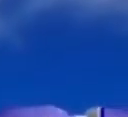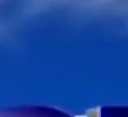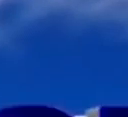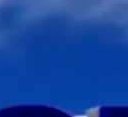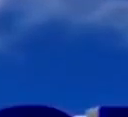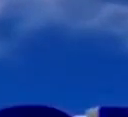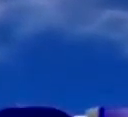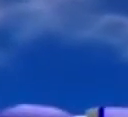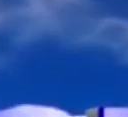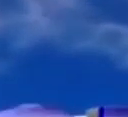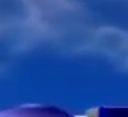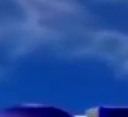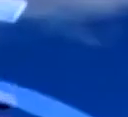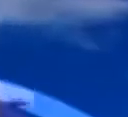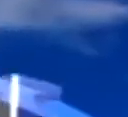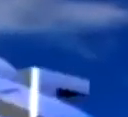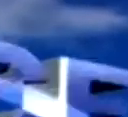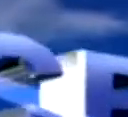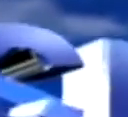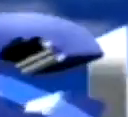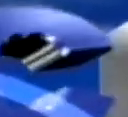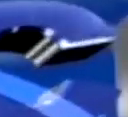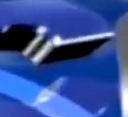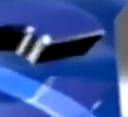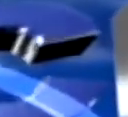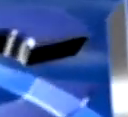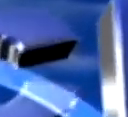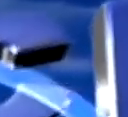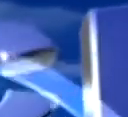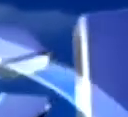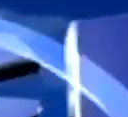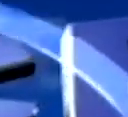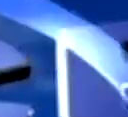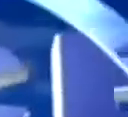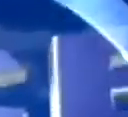And we survive from dust our God.